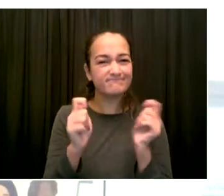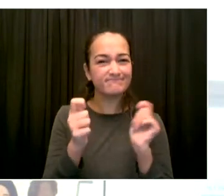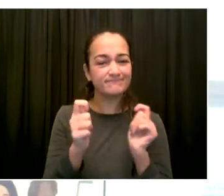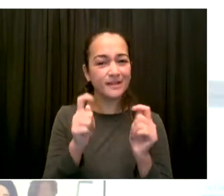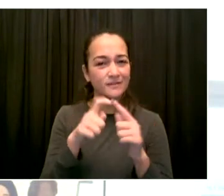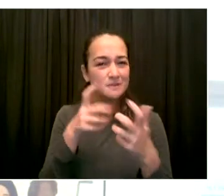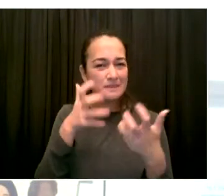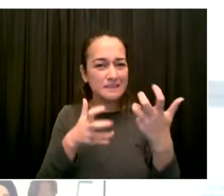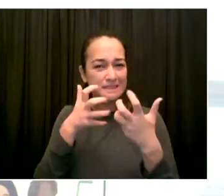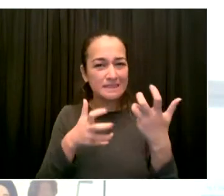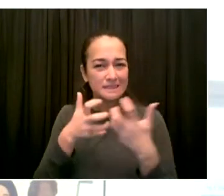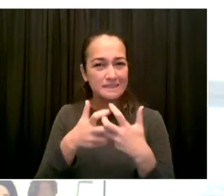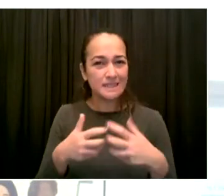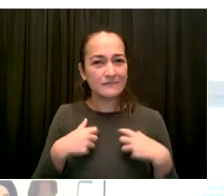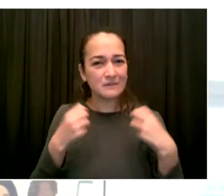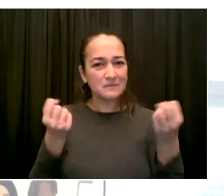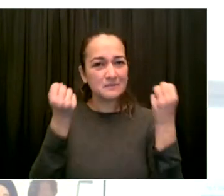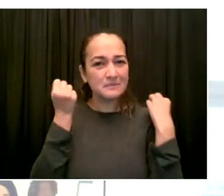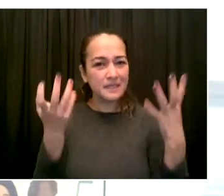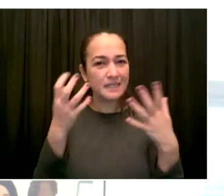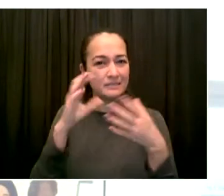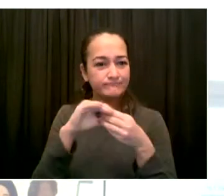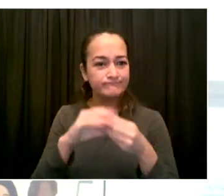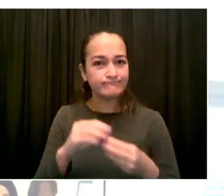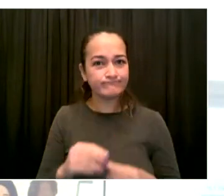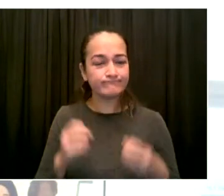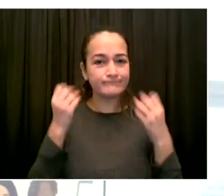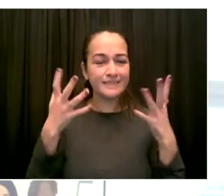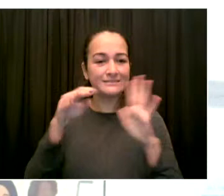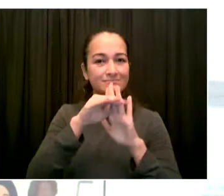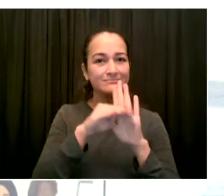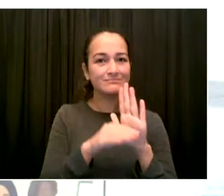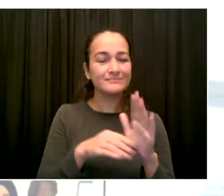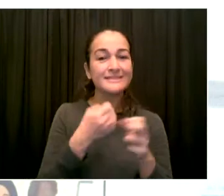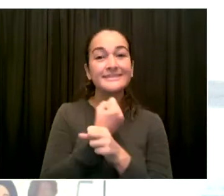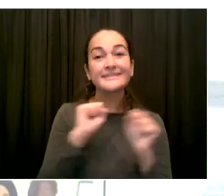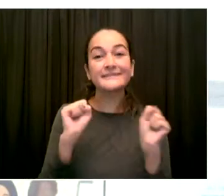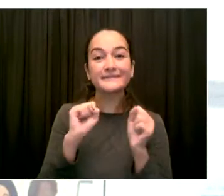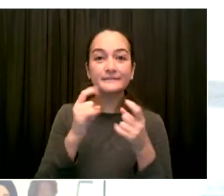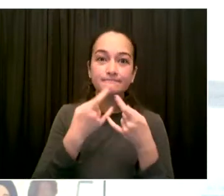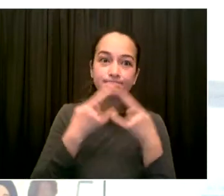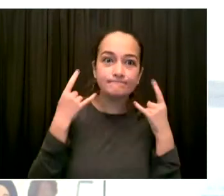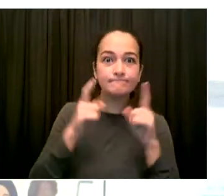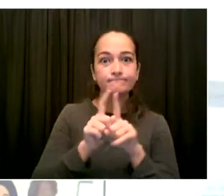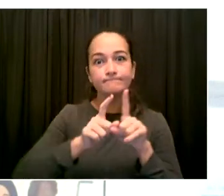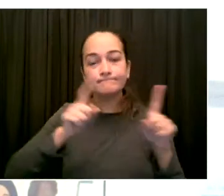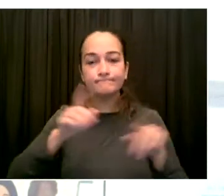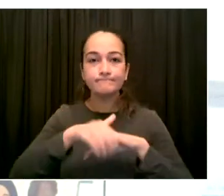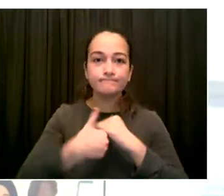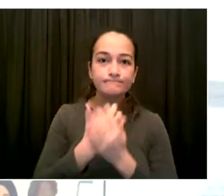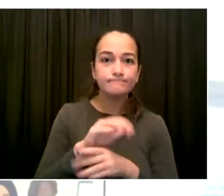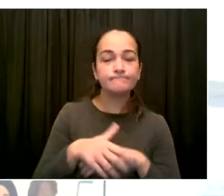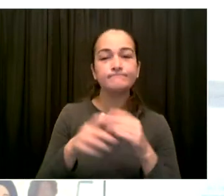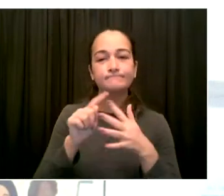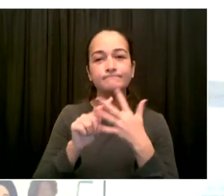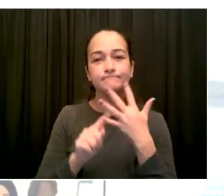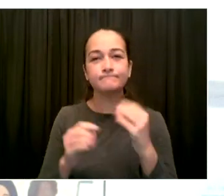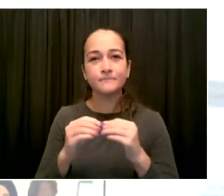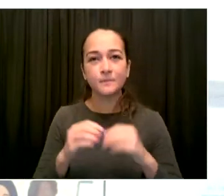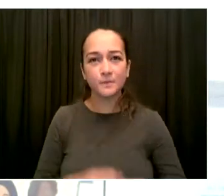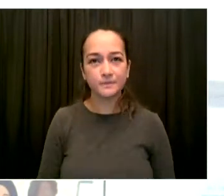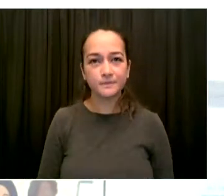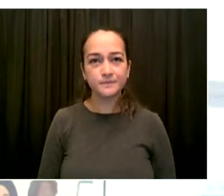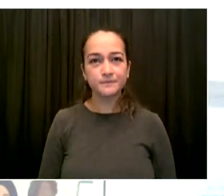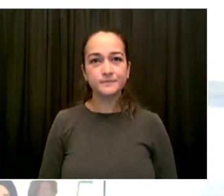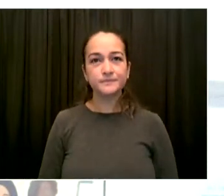before. 2 of those layers will be strengthened as of next week. The first is with respect to vaccination, because